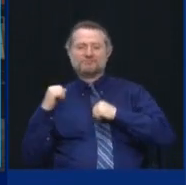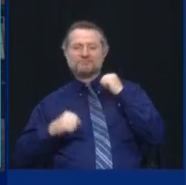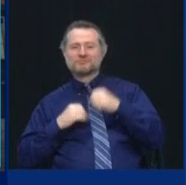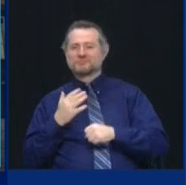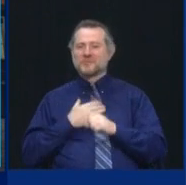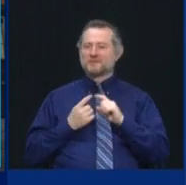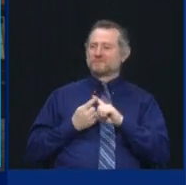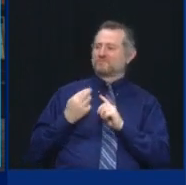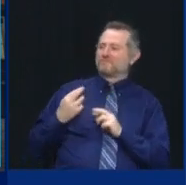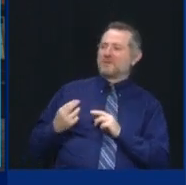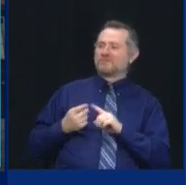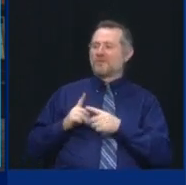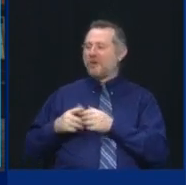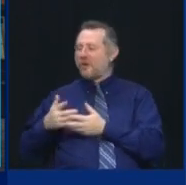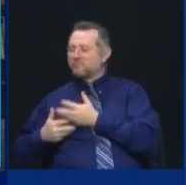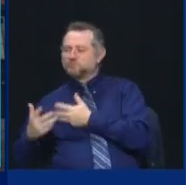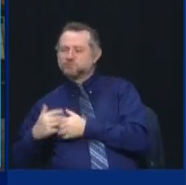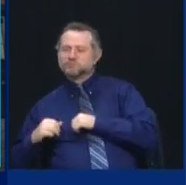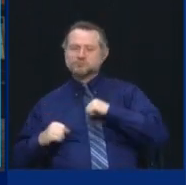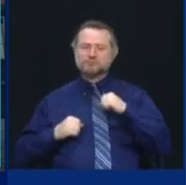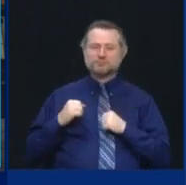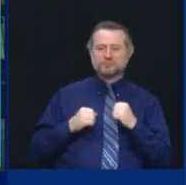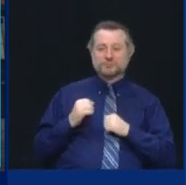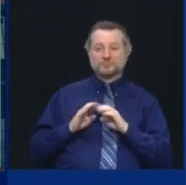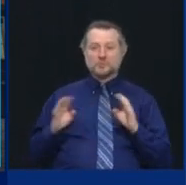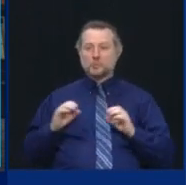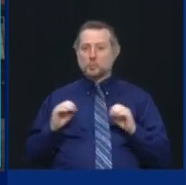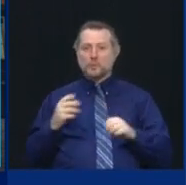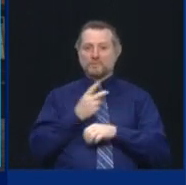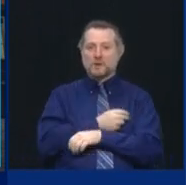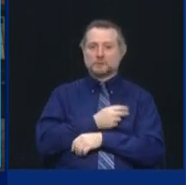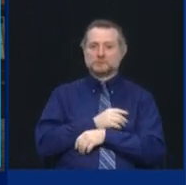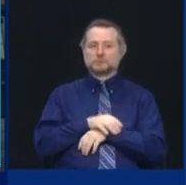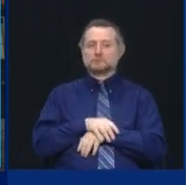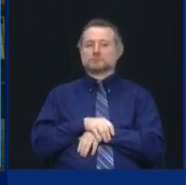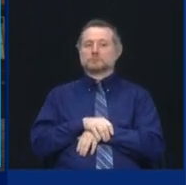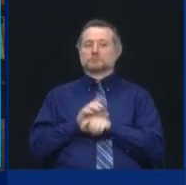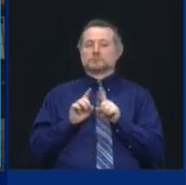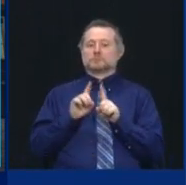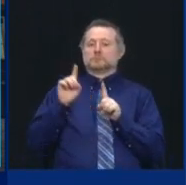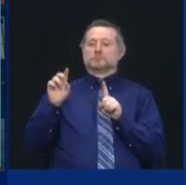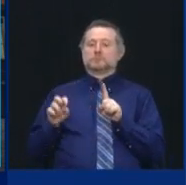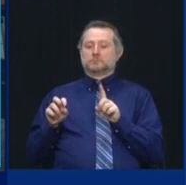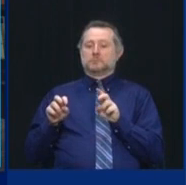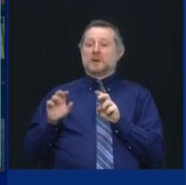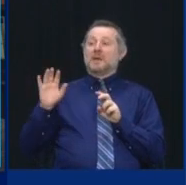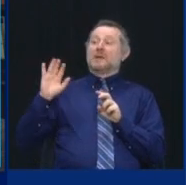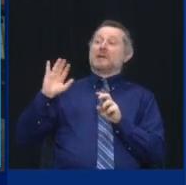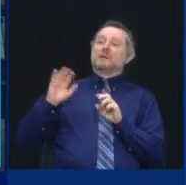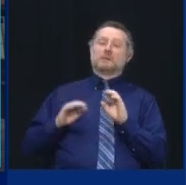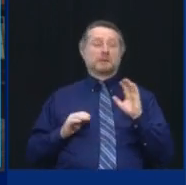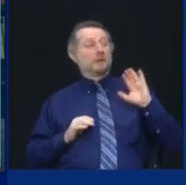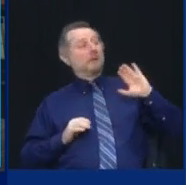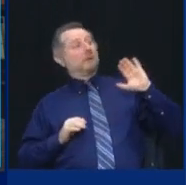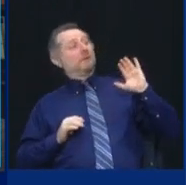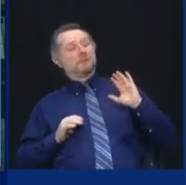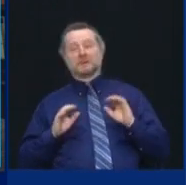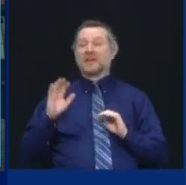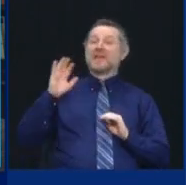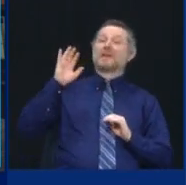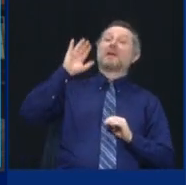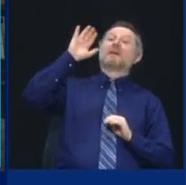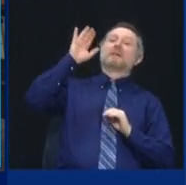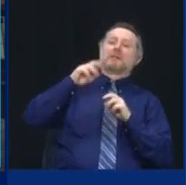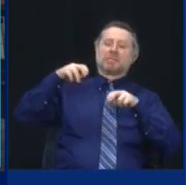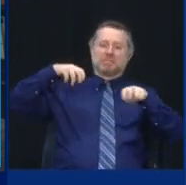friends. If you're unvaccinated, you have to sit 6 feet apart. If you're vaccinated, yes, you come to Radio City Music